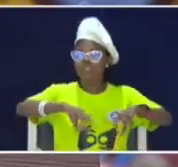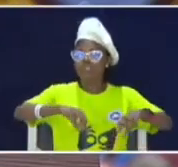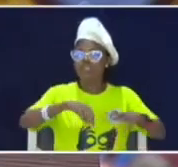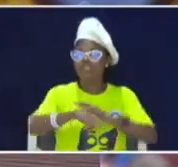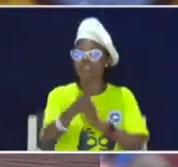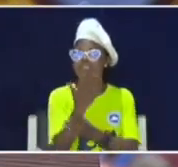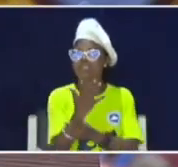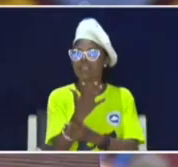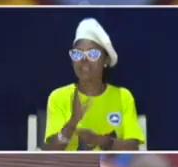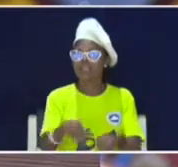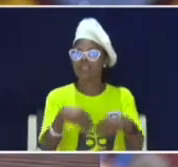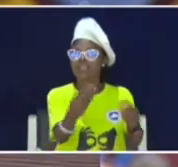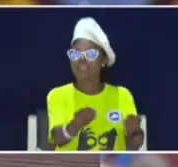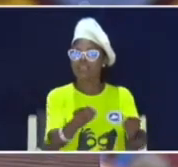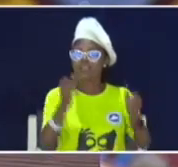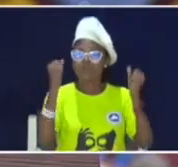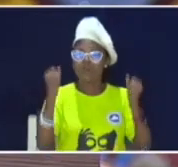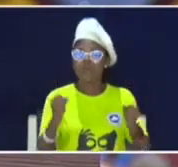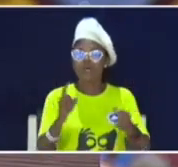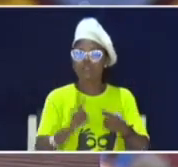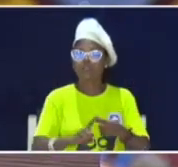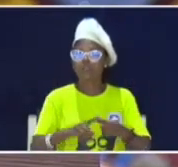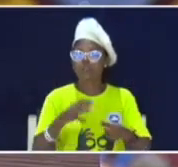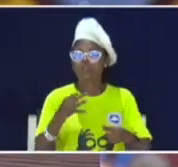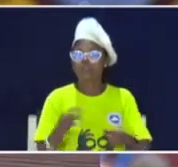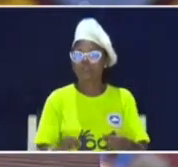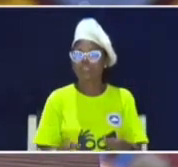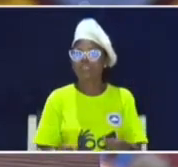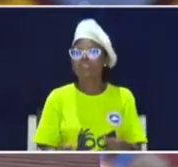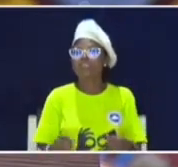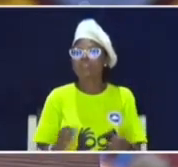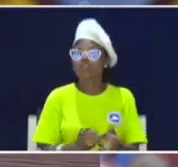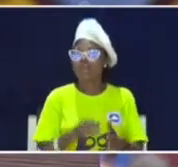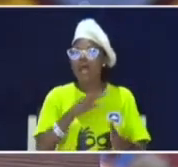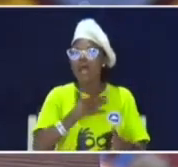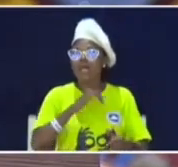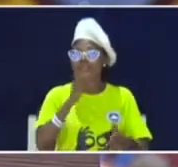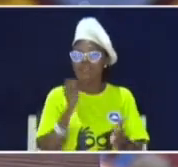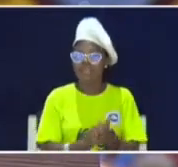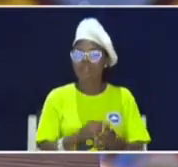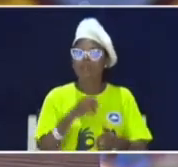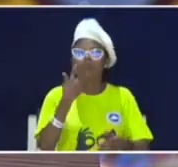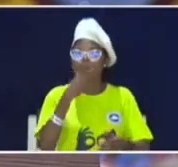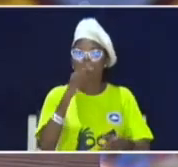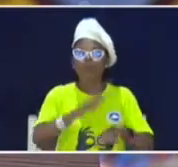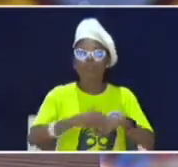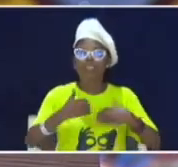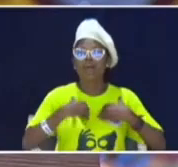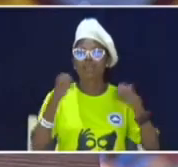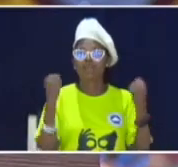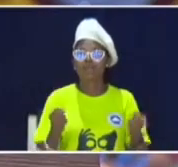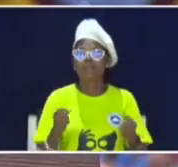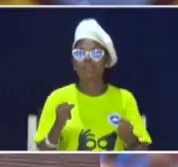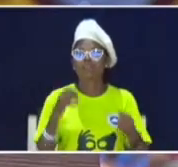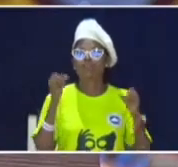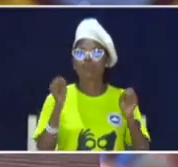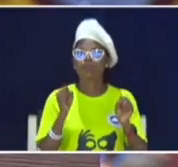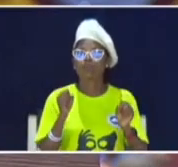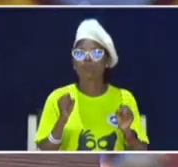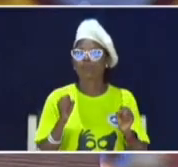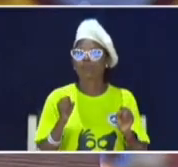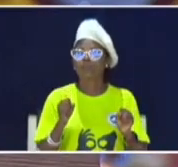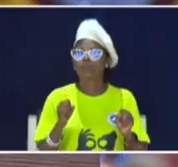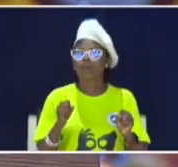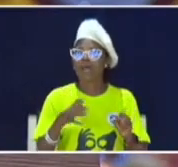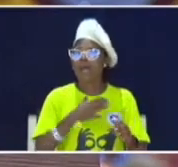He giveth power to the faint, and to them that have no might, he increaseth strength. Even the youth shall